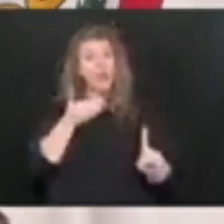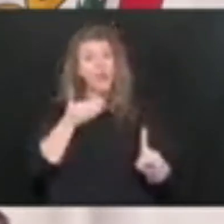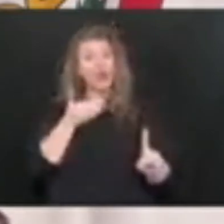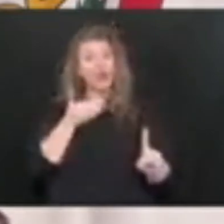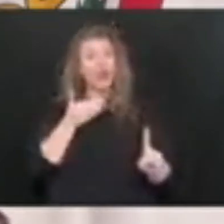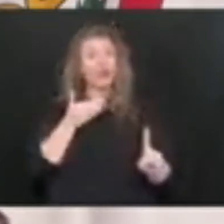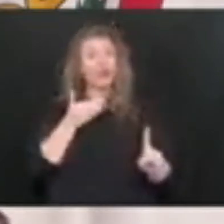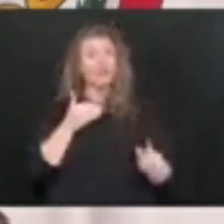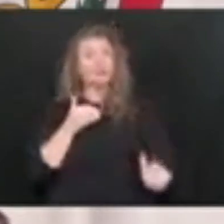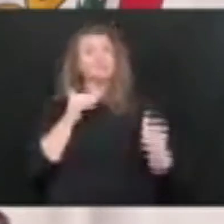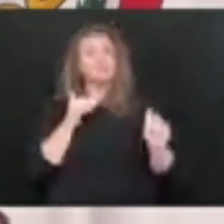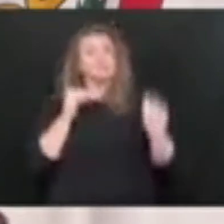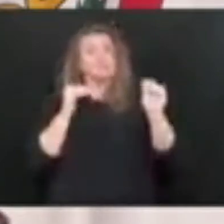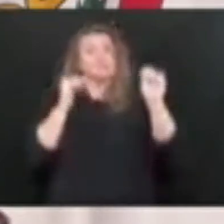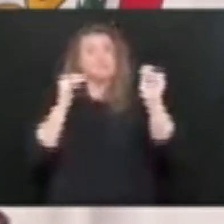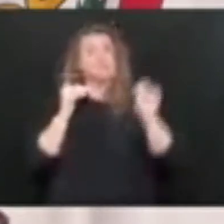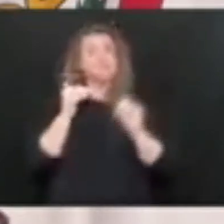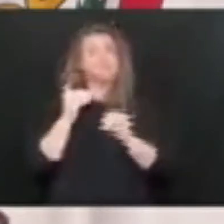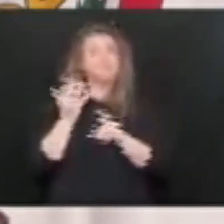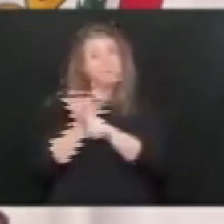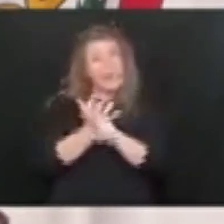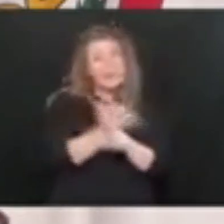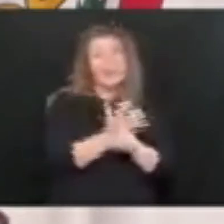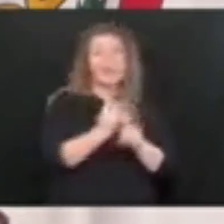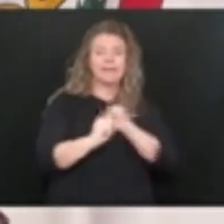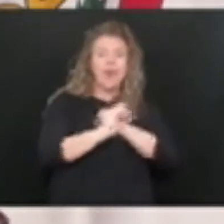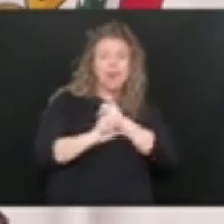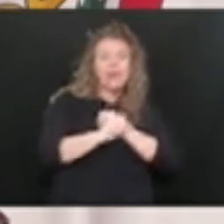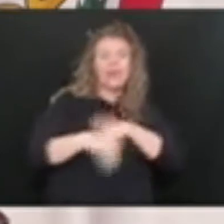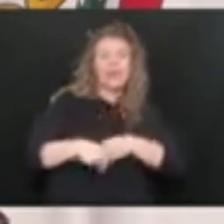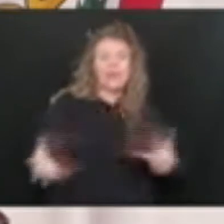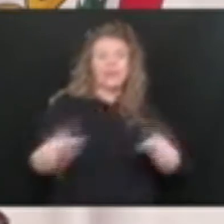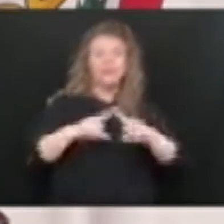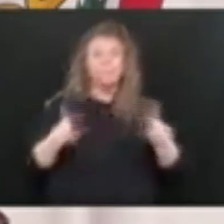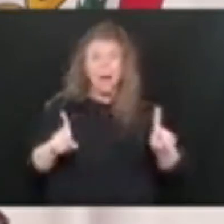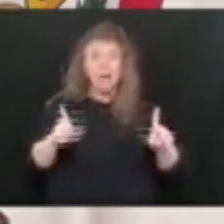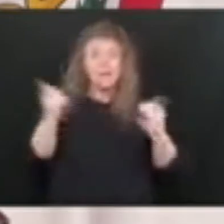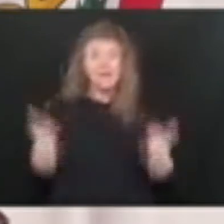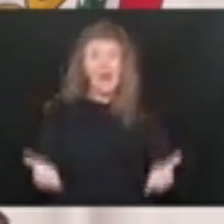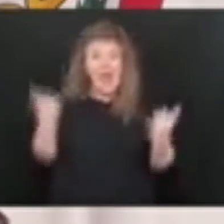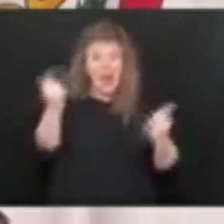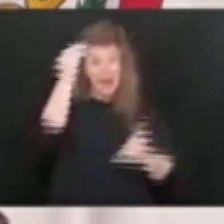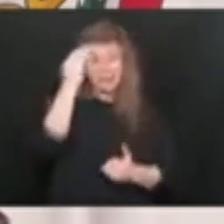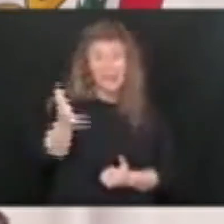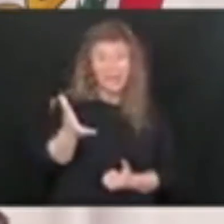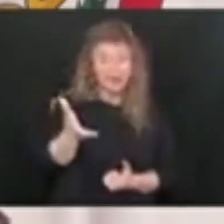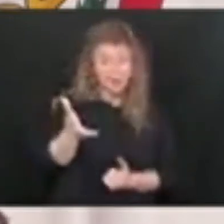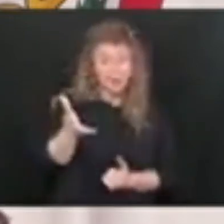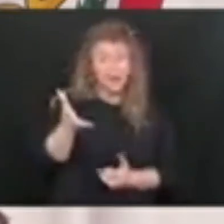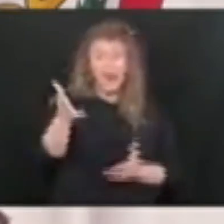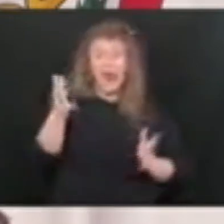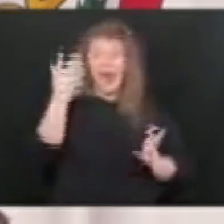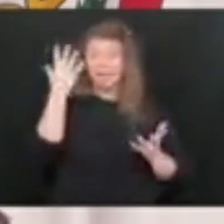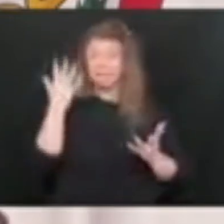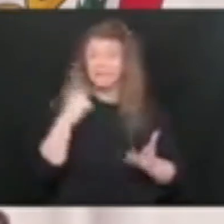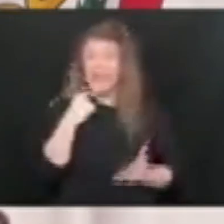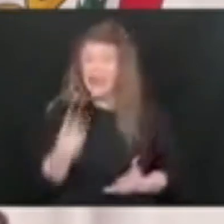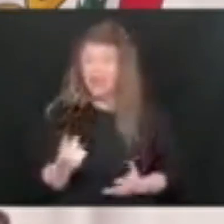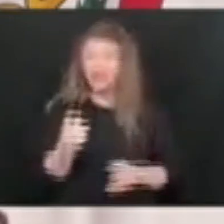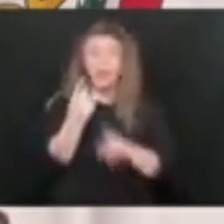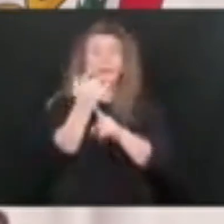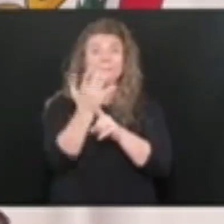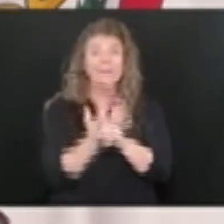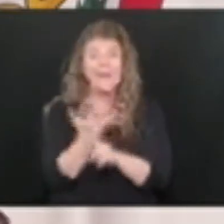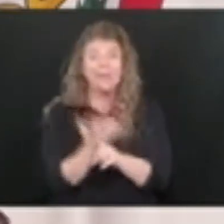up in this new marketing campaign. But now I am telling you, I am absolutely pleading with